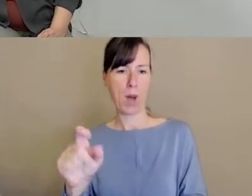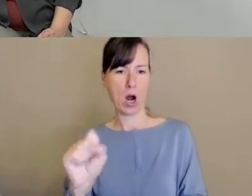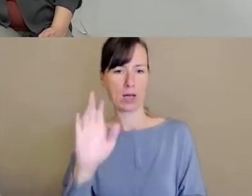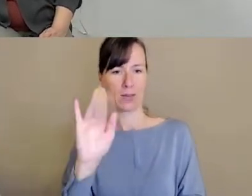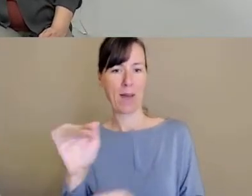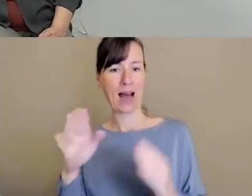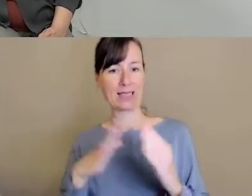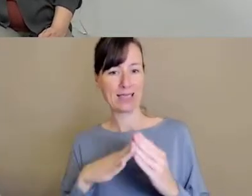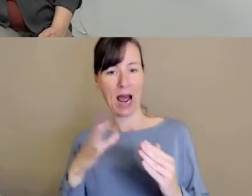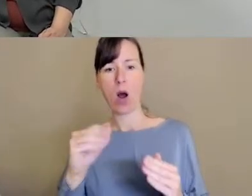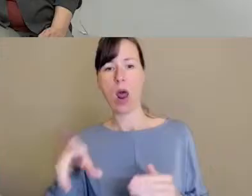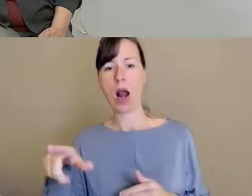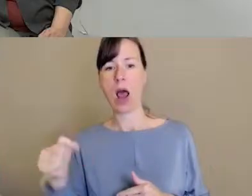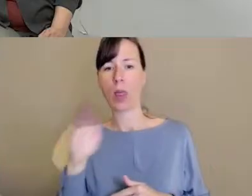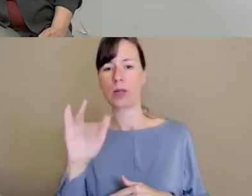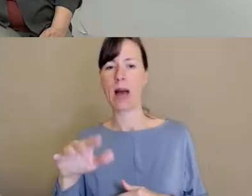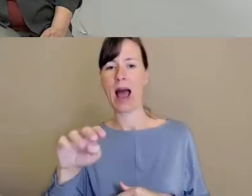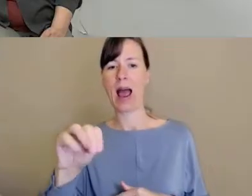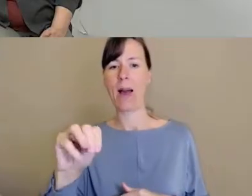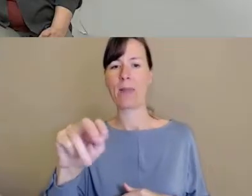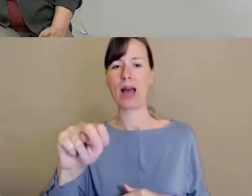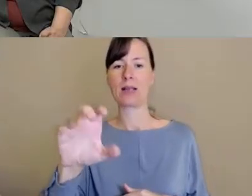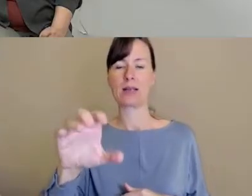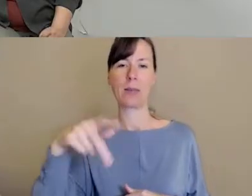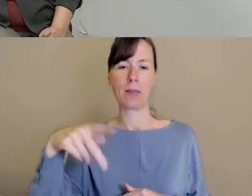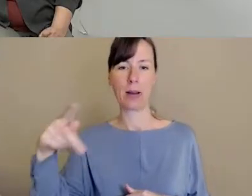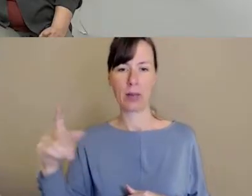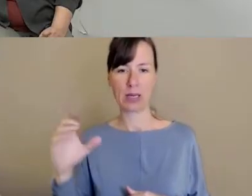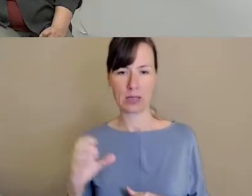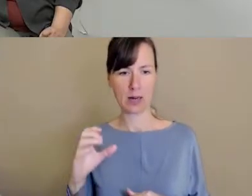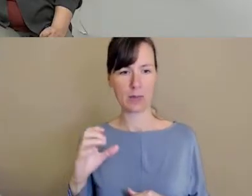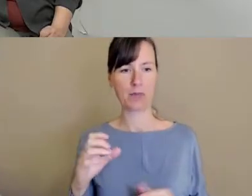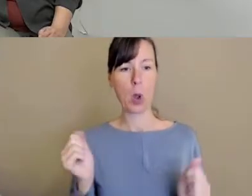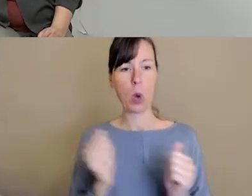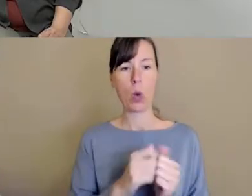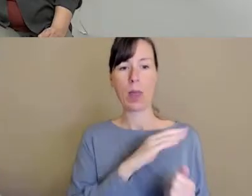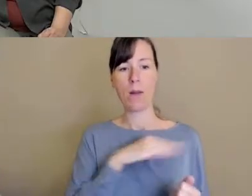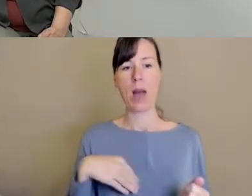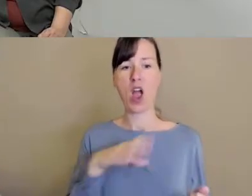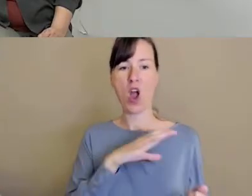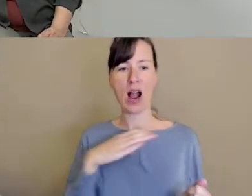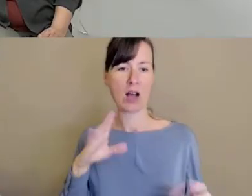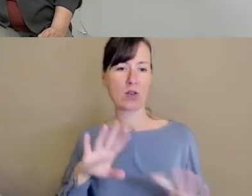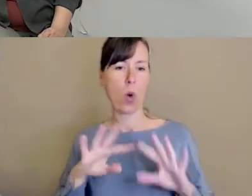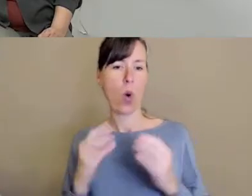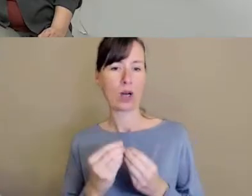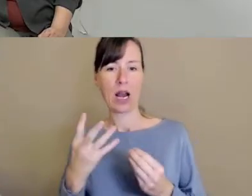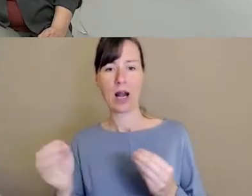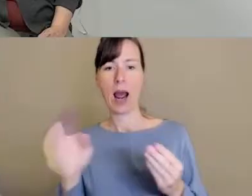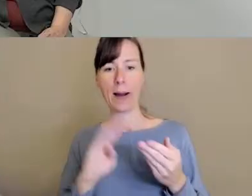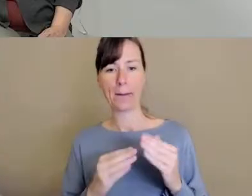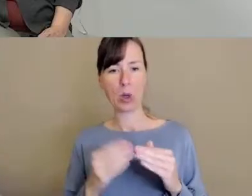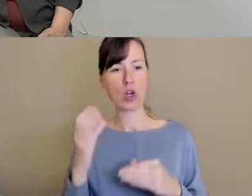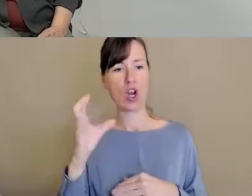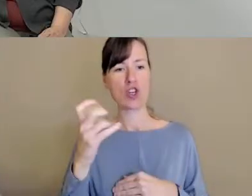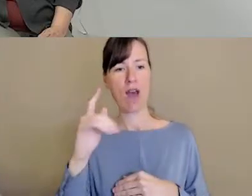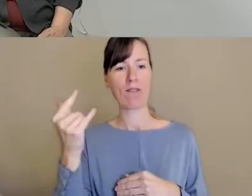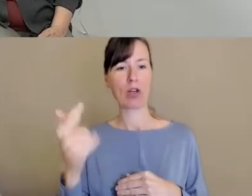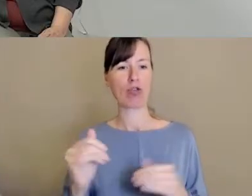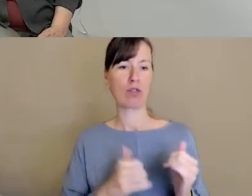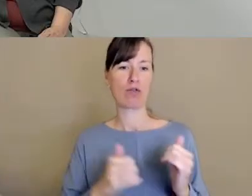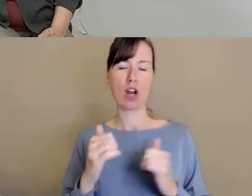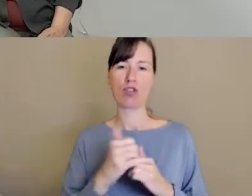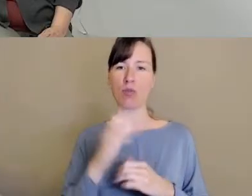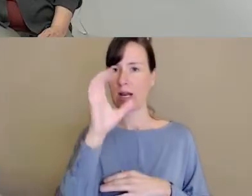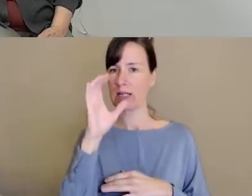to expand our green spaces. In the past few years, the committee has made formal recommendations for acquisition of several